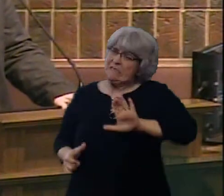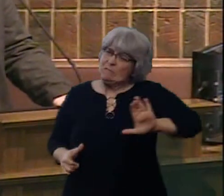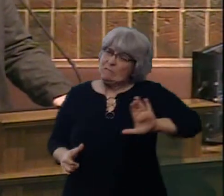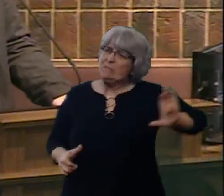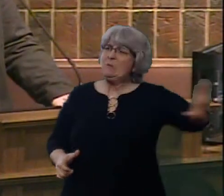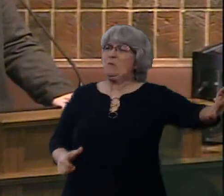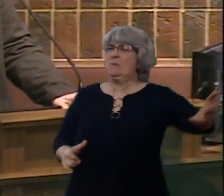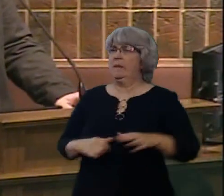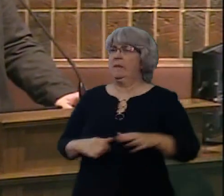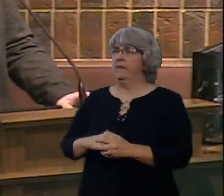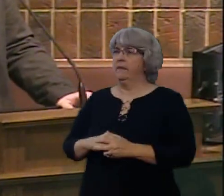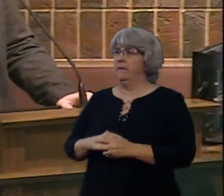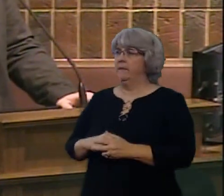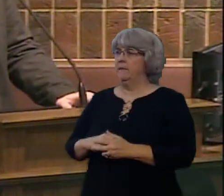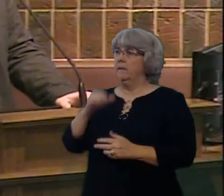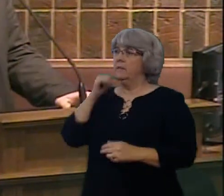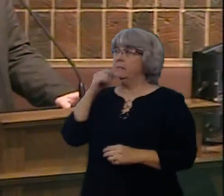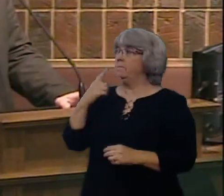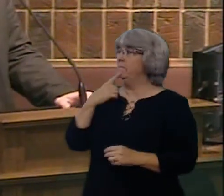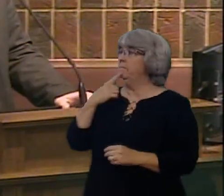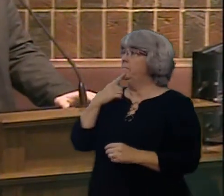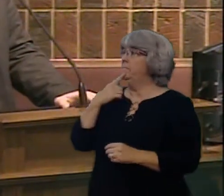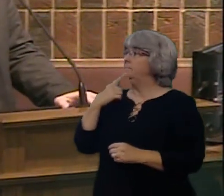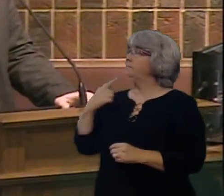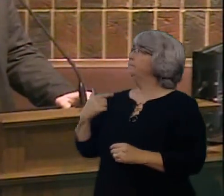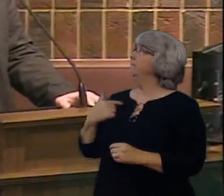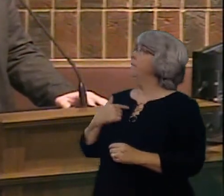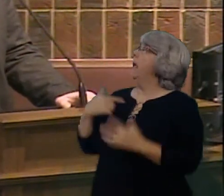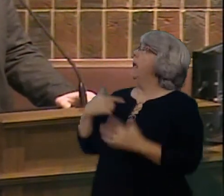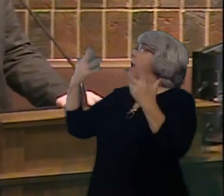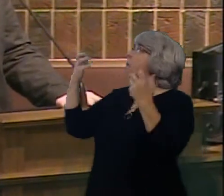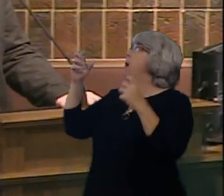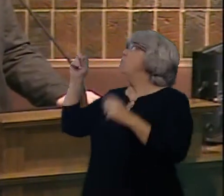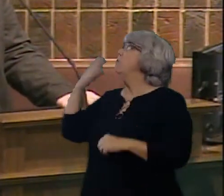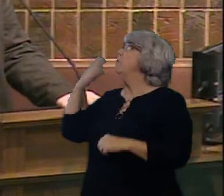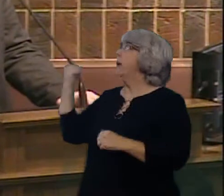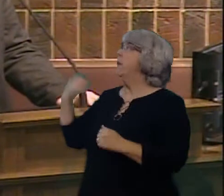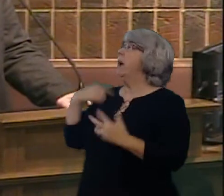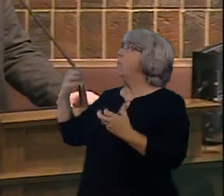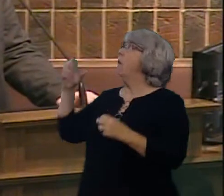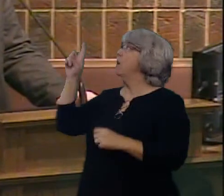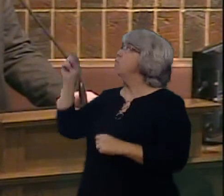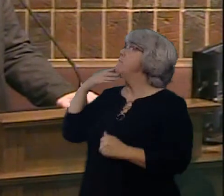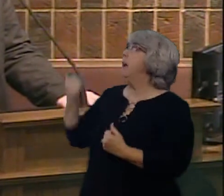say, I want to do better and avoid sin, but push it away as far as possible.